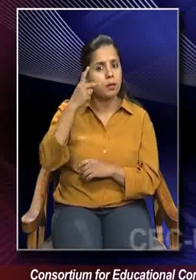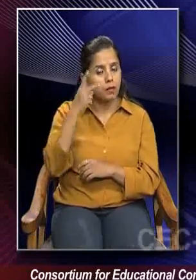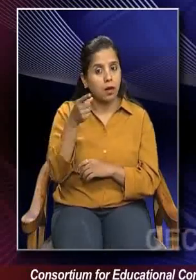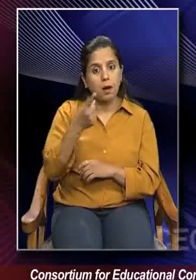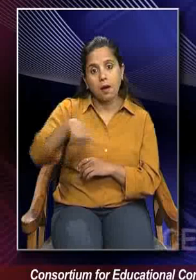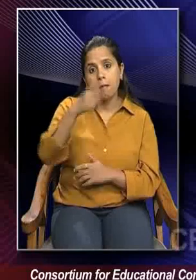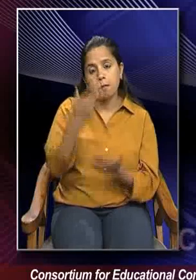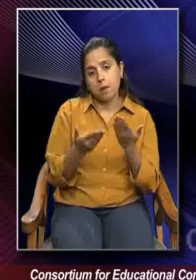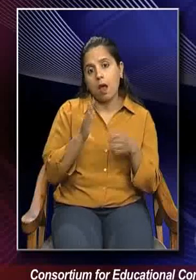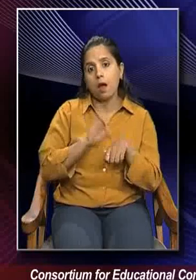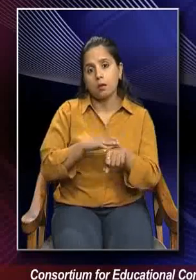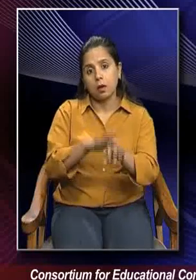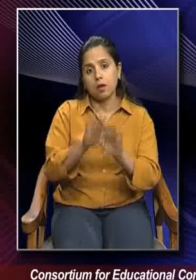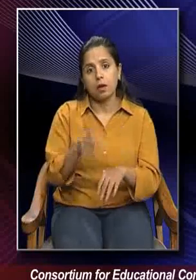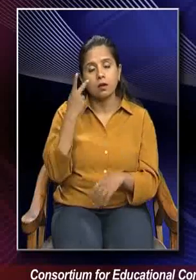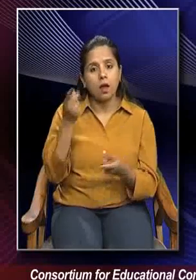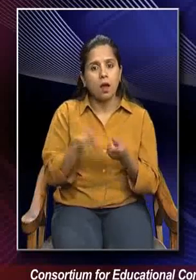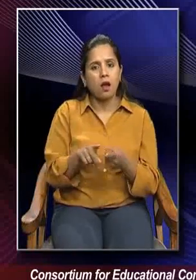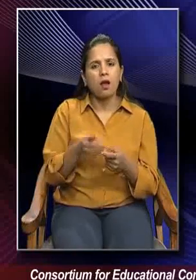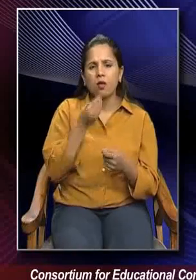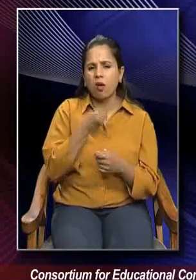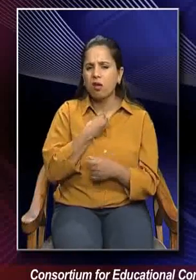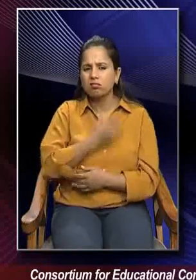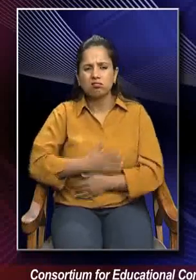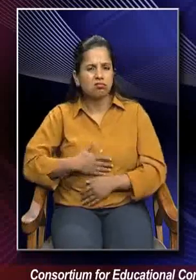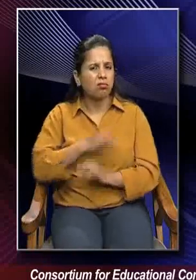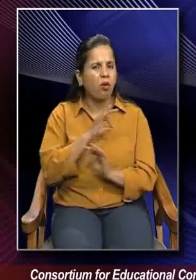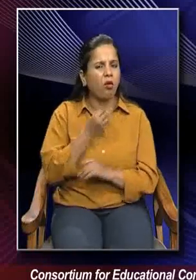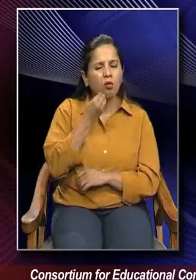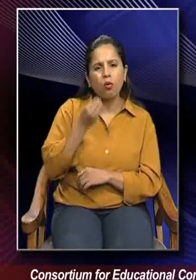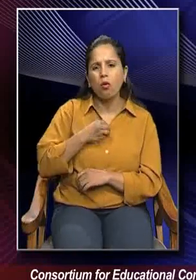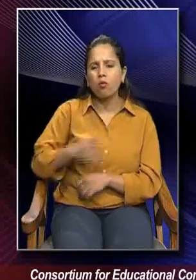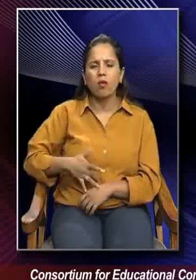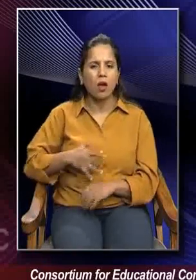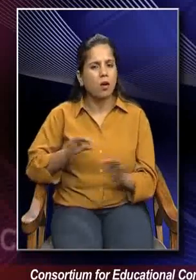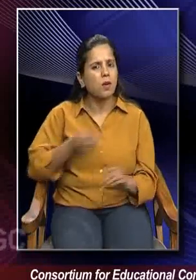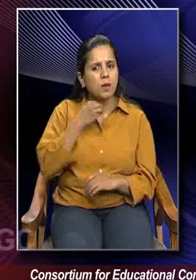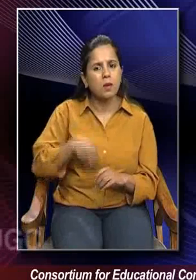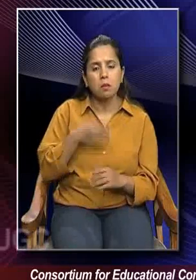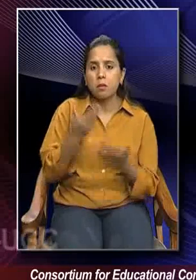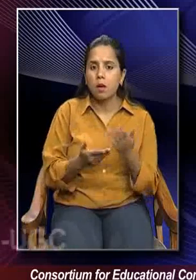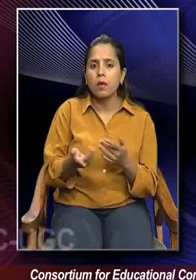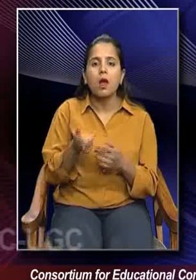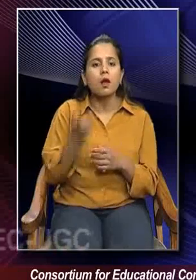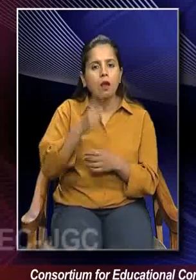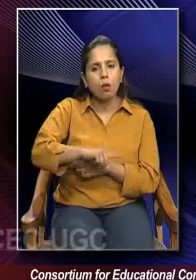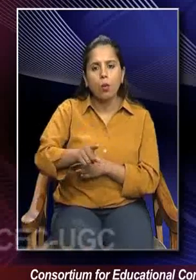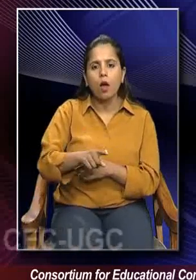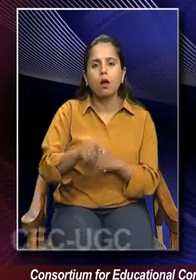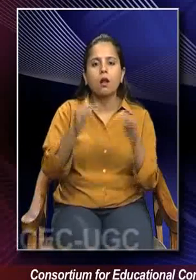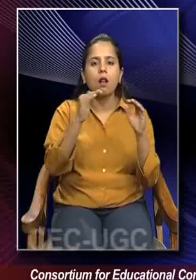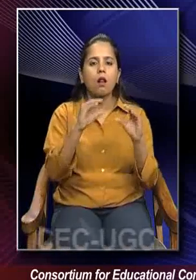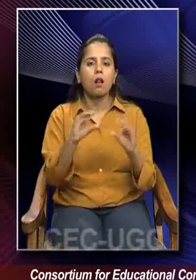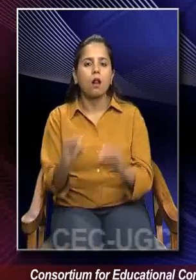may experience a loss of appetite and unintentional weight loss due